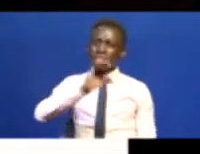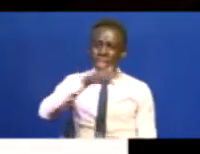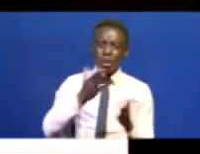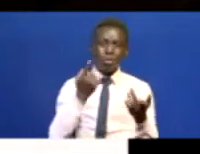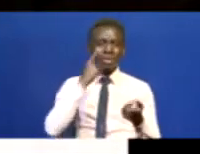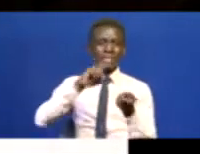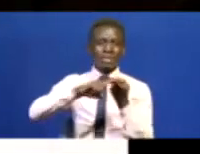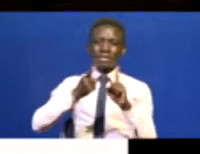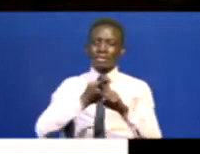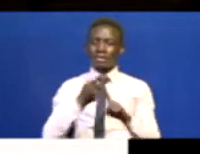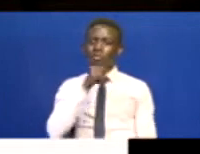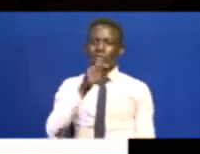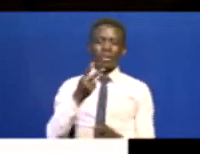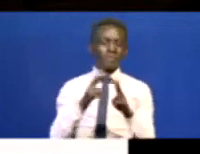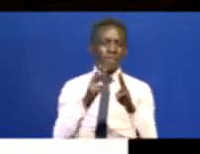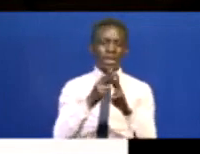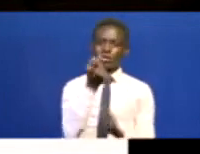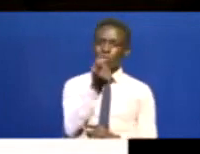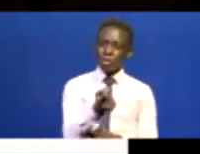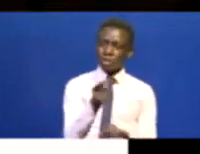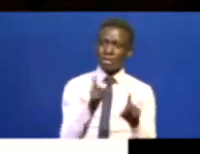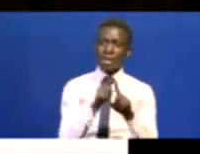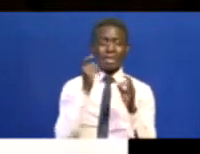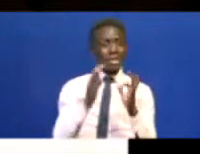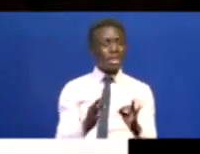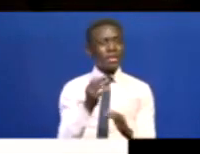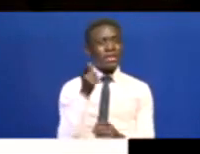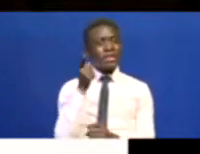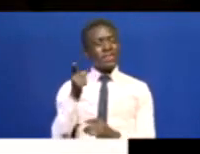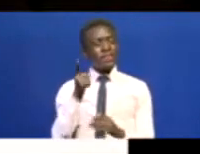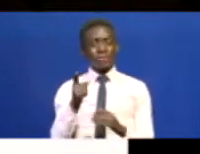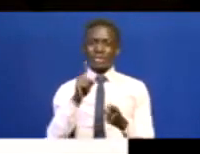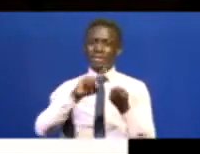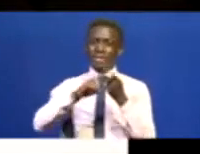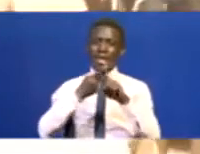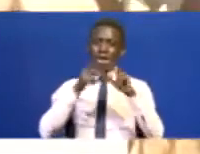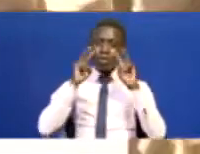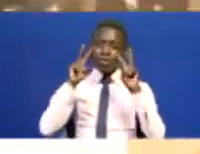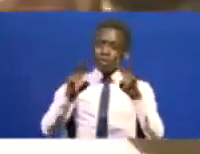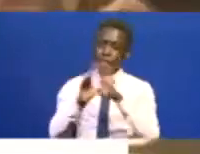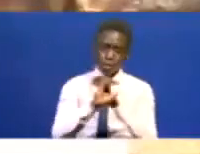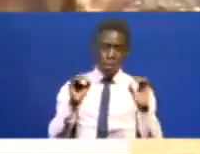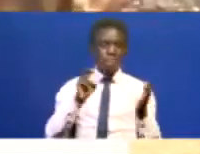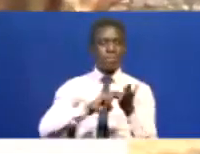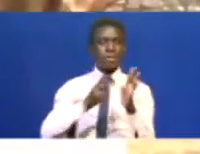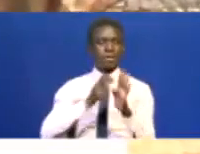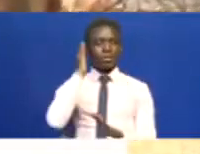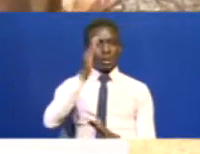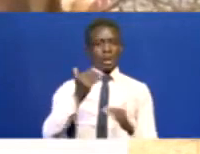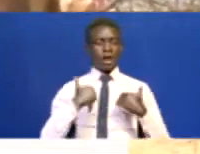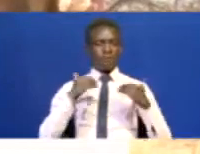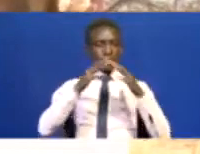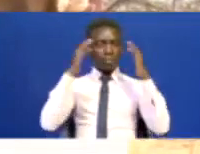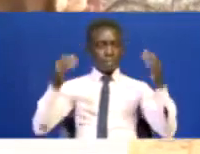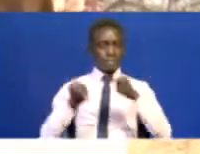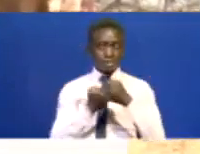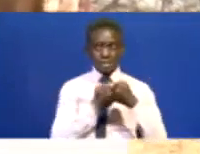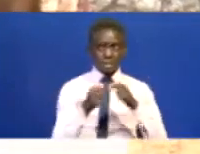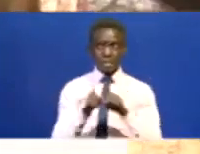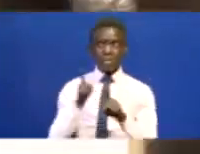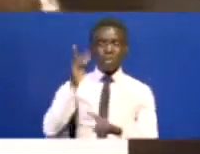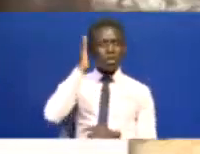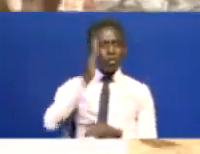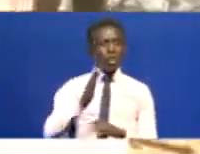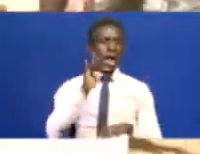stringent. So if these standards are not watched and observed, then we are going to have a big challenge. He says this could compromise the quality of